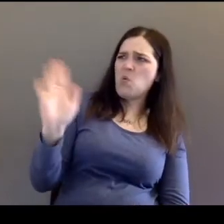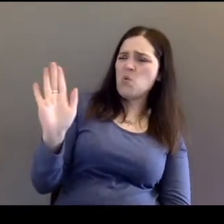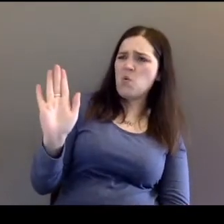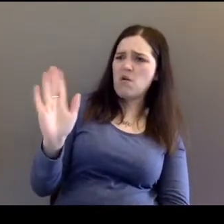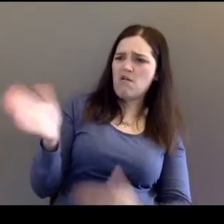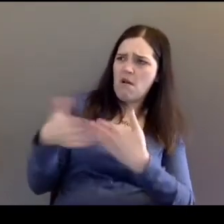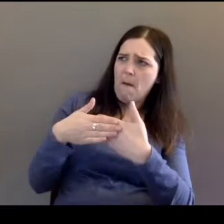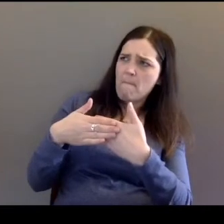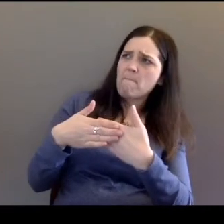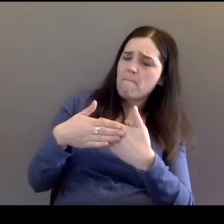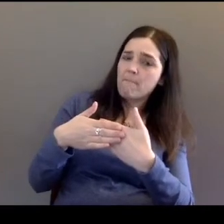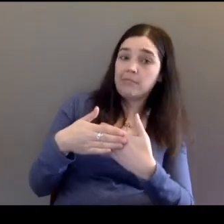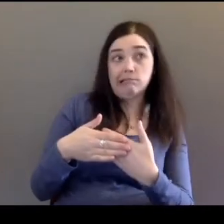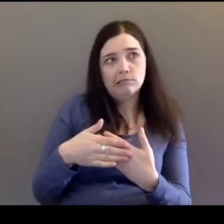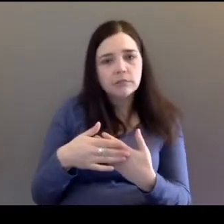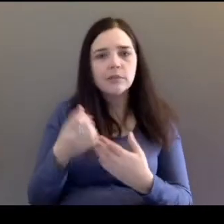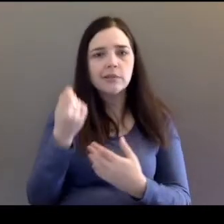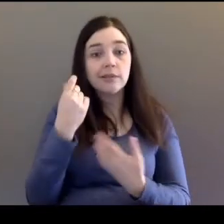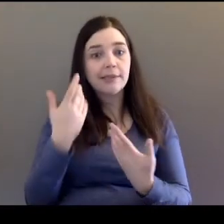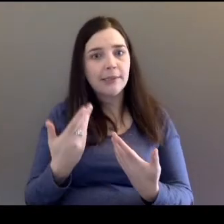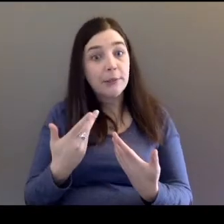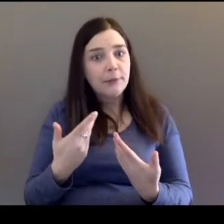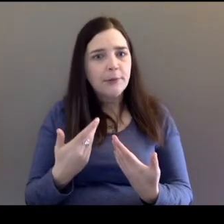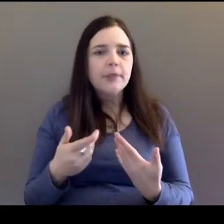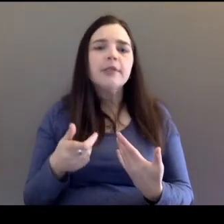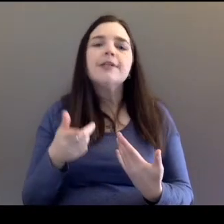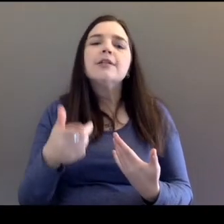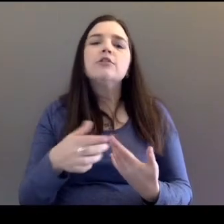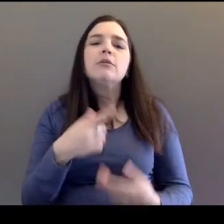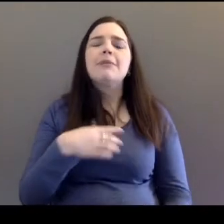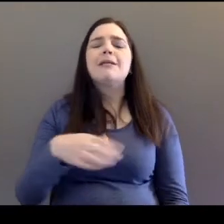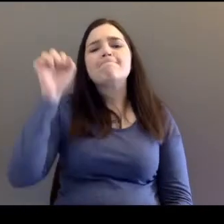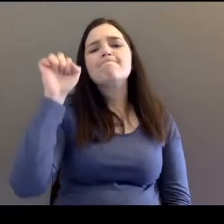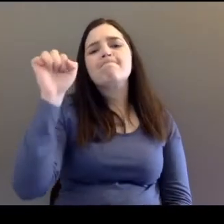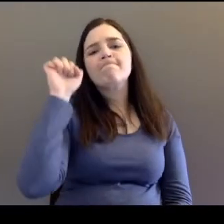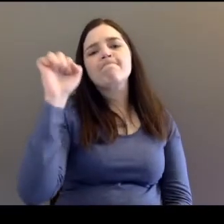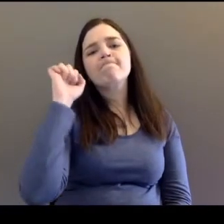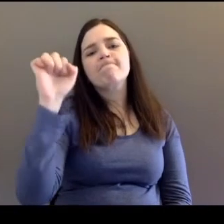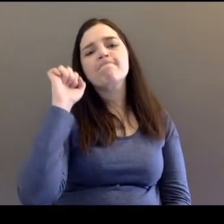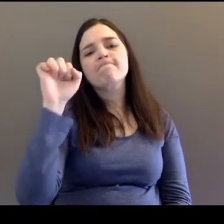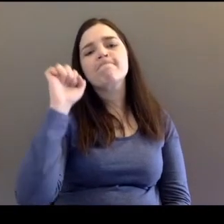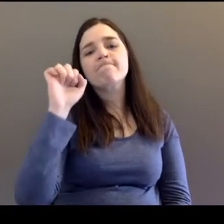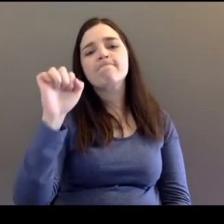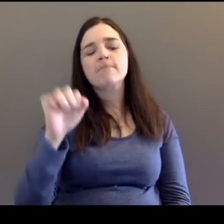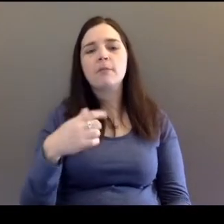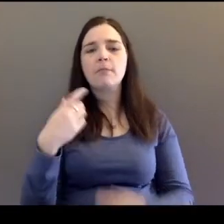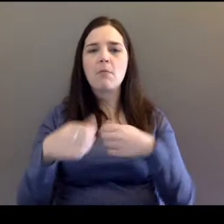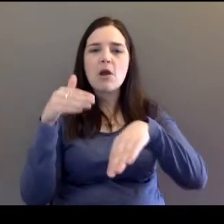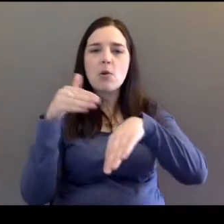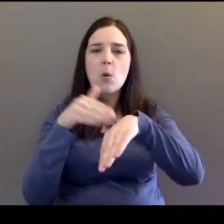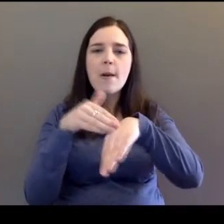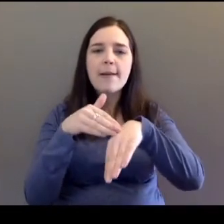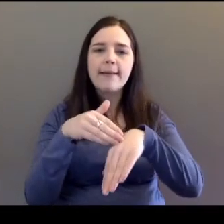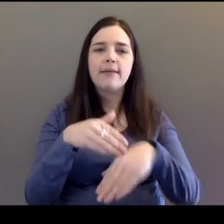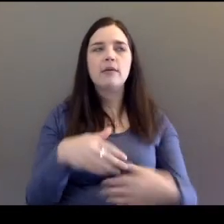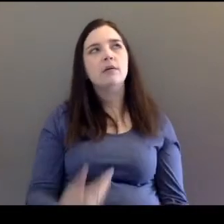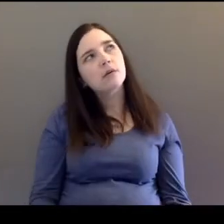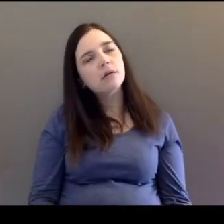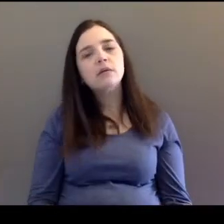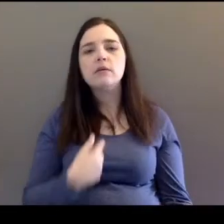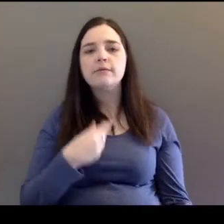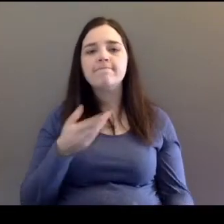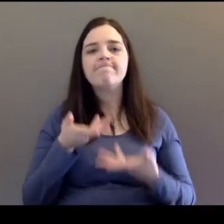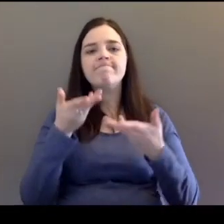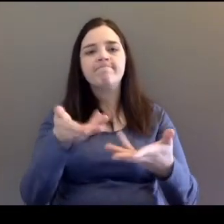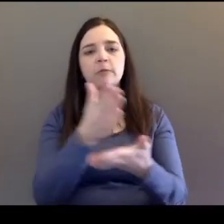Maybe understand that at the moment. So the man keeps hammering on the door until he is so annoying that the man gives him what